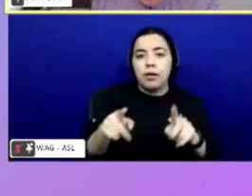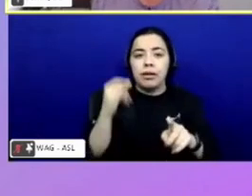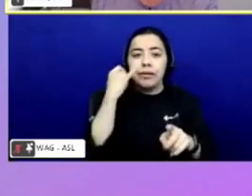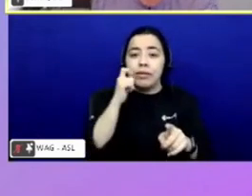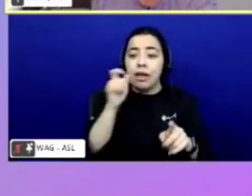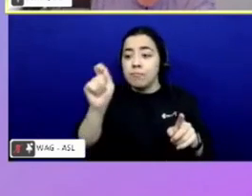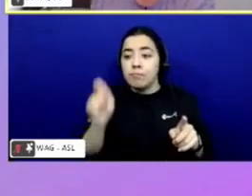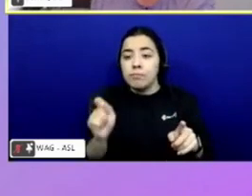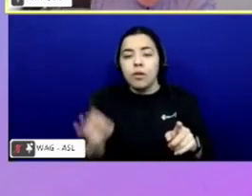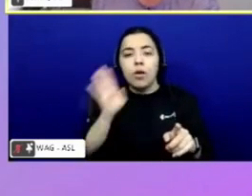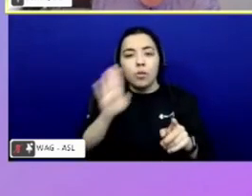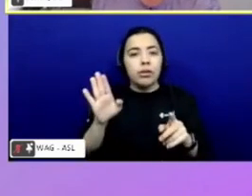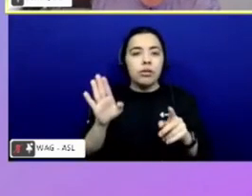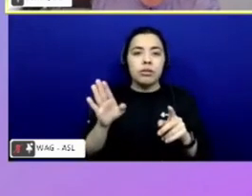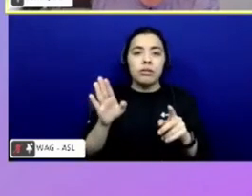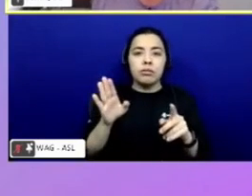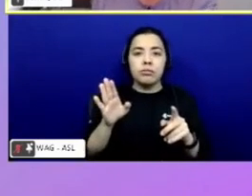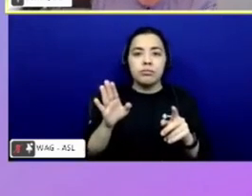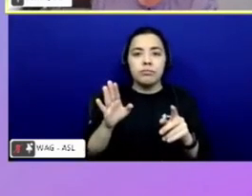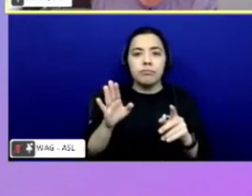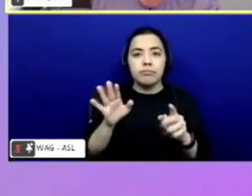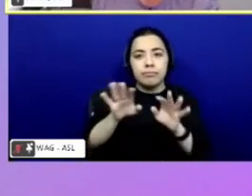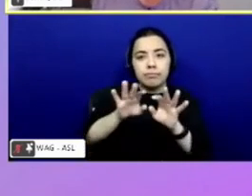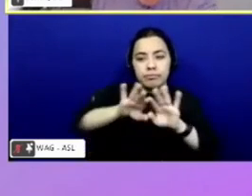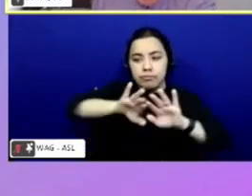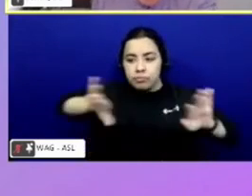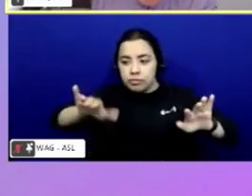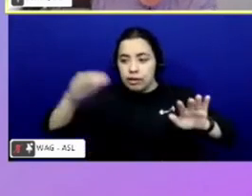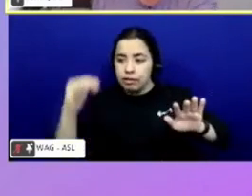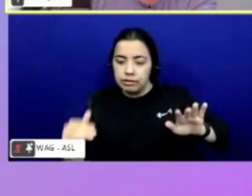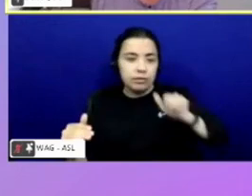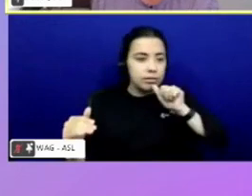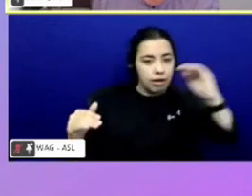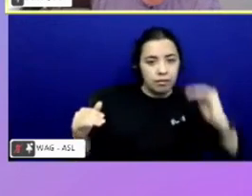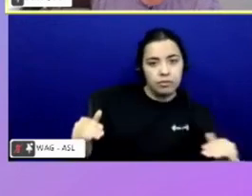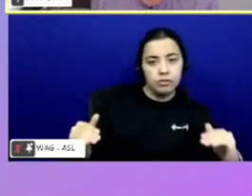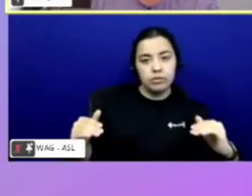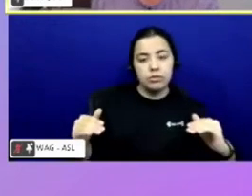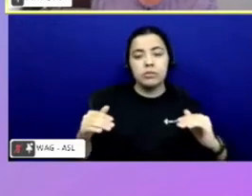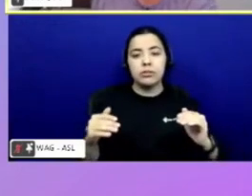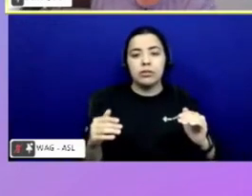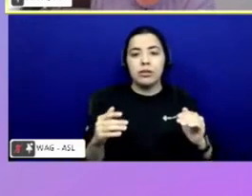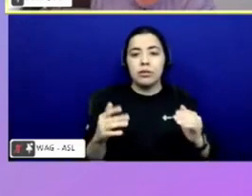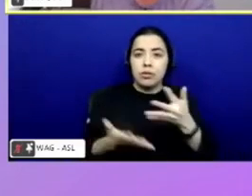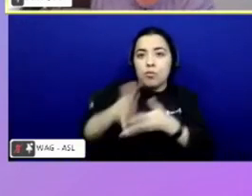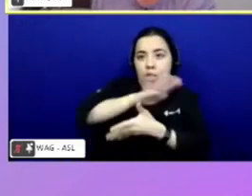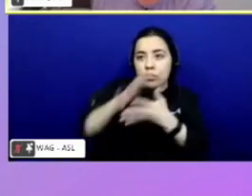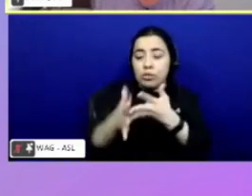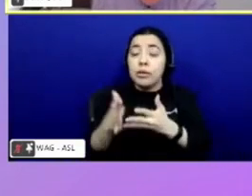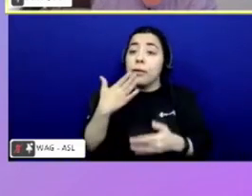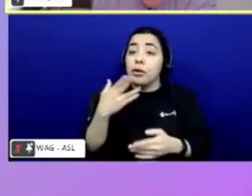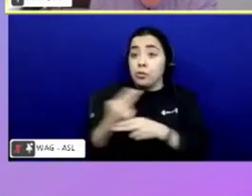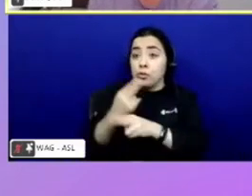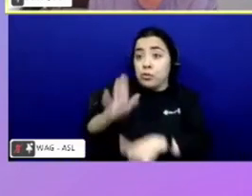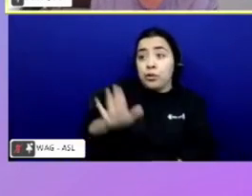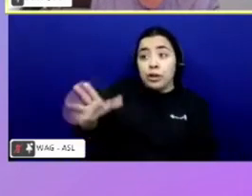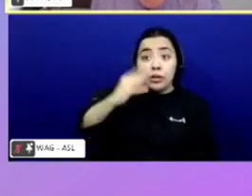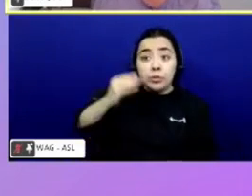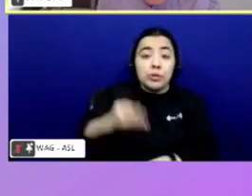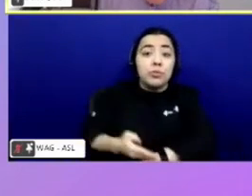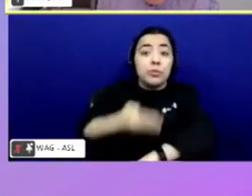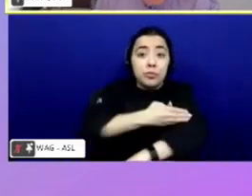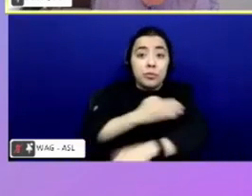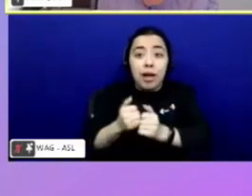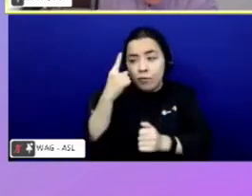an example of the priority of constituencies at play. Here, people realize that a better user experience for at least one